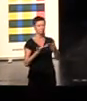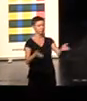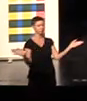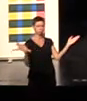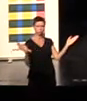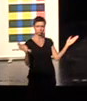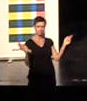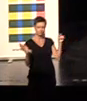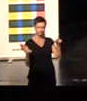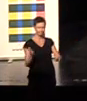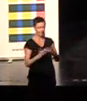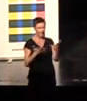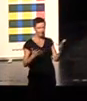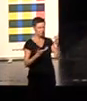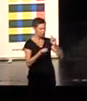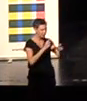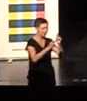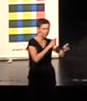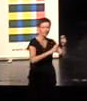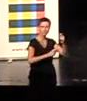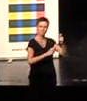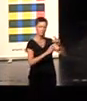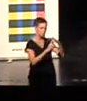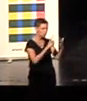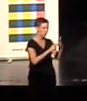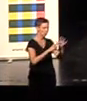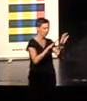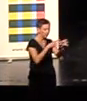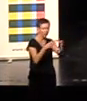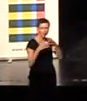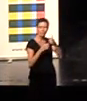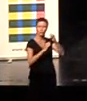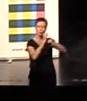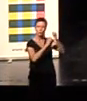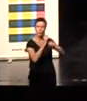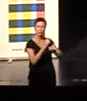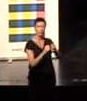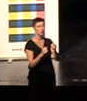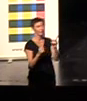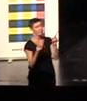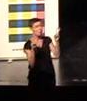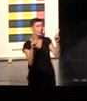of deconstructing social bans in favour of free in de visuals